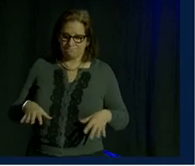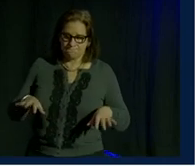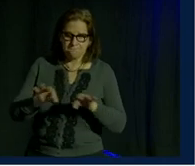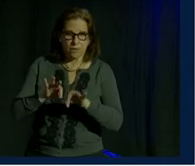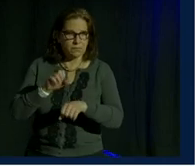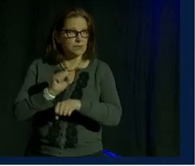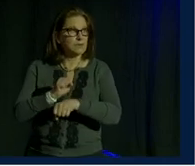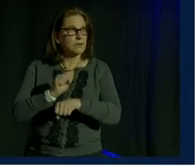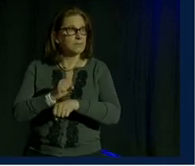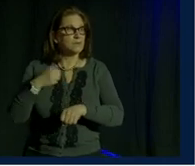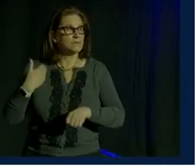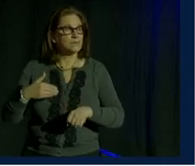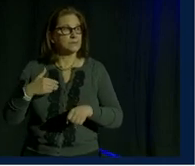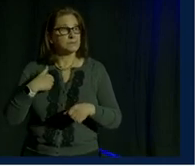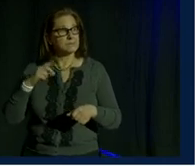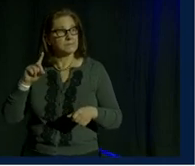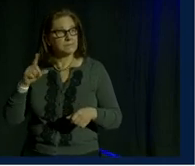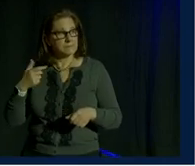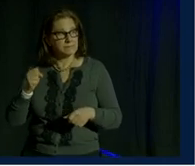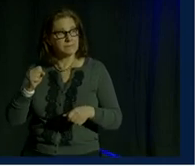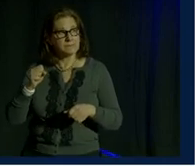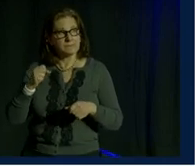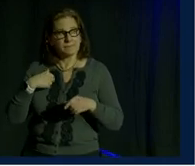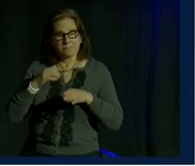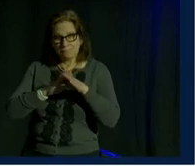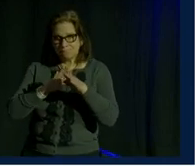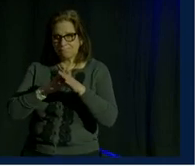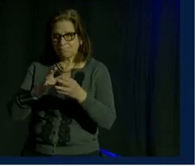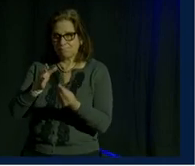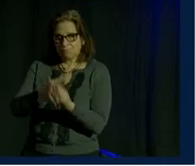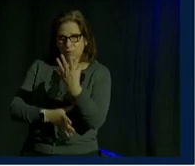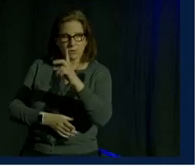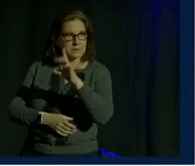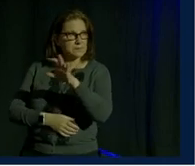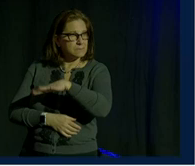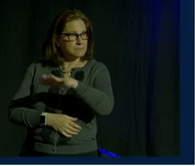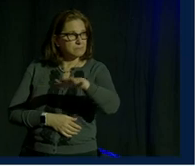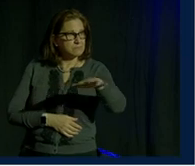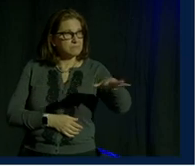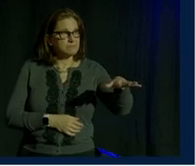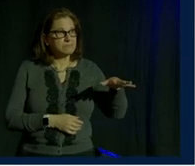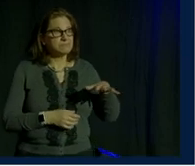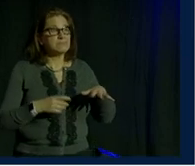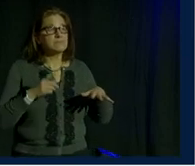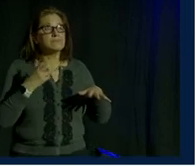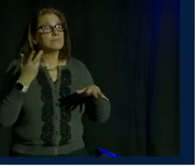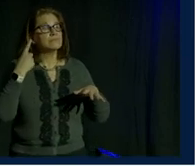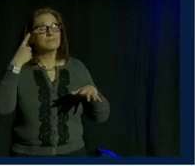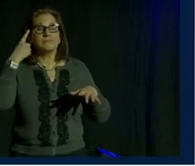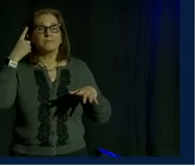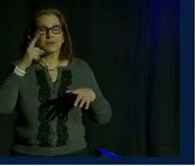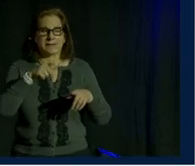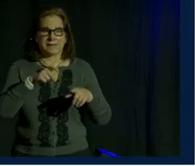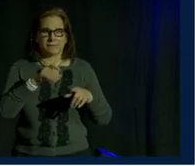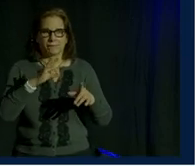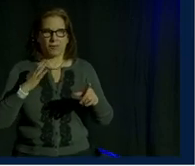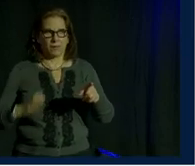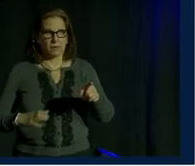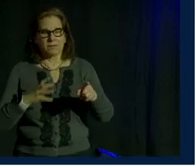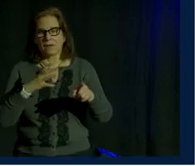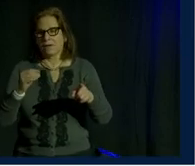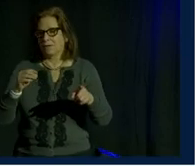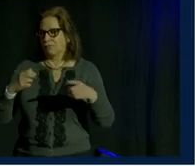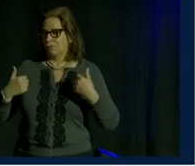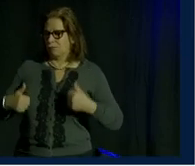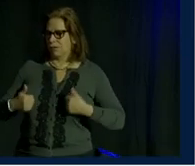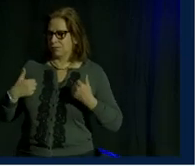we do at DGS to develop and grow the district based on the needs of our client agencies and, most importantly, our